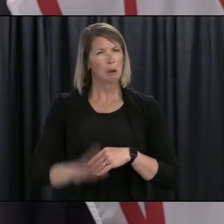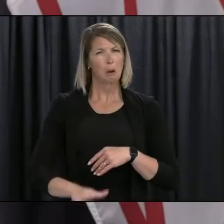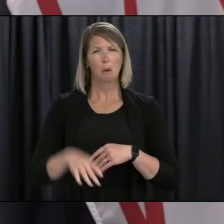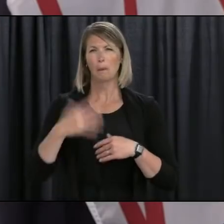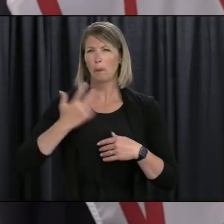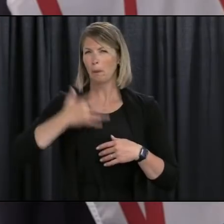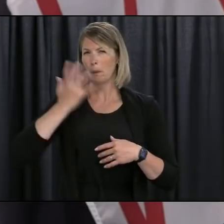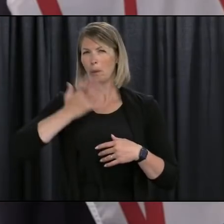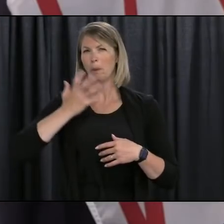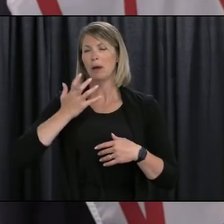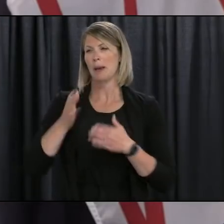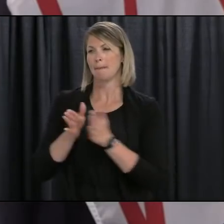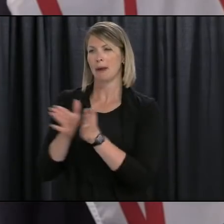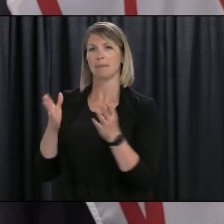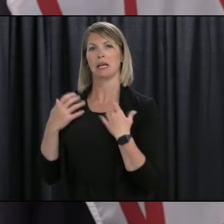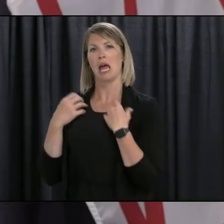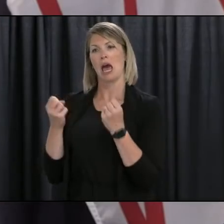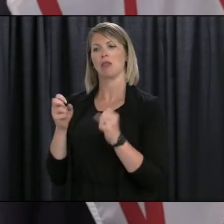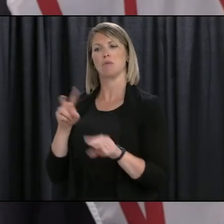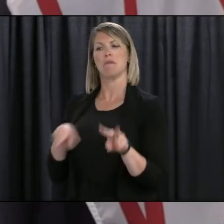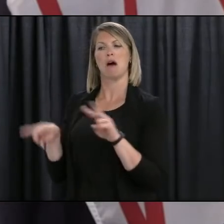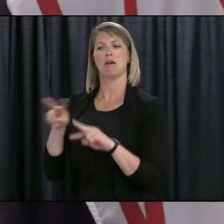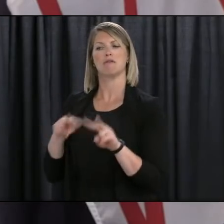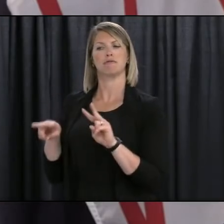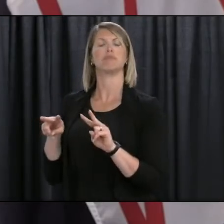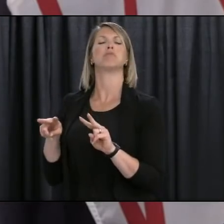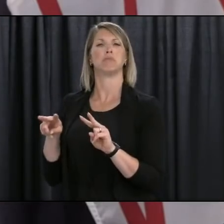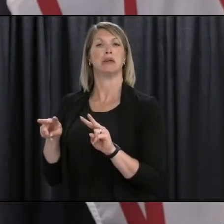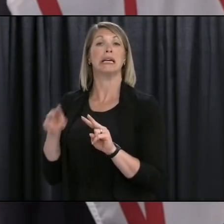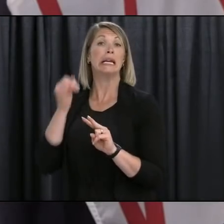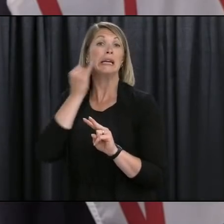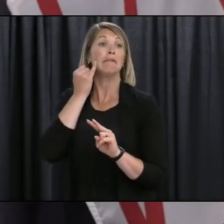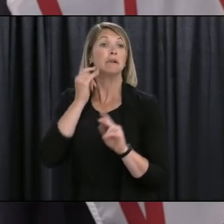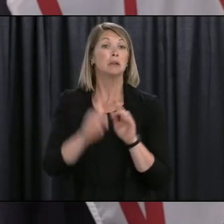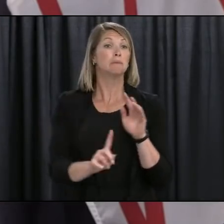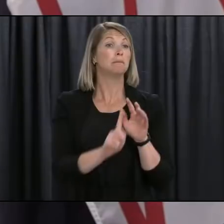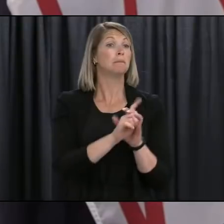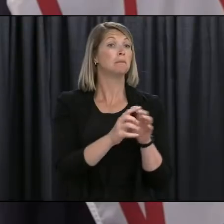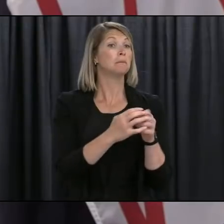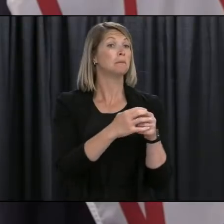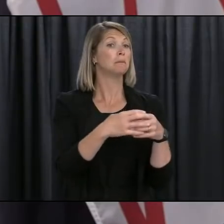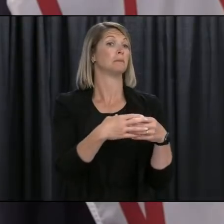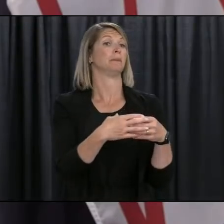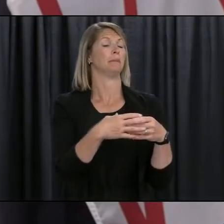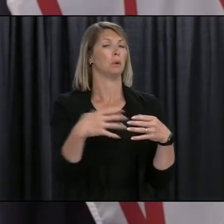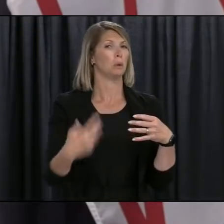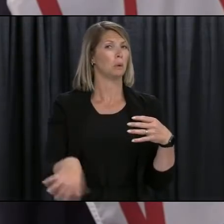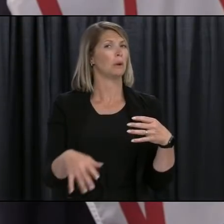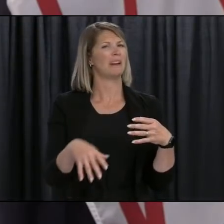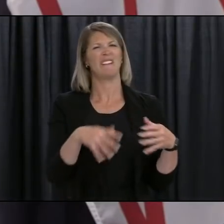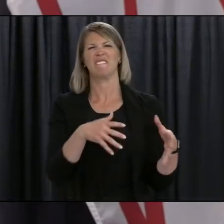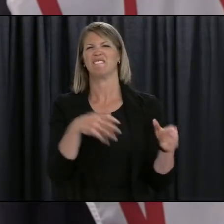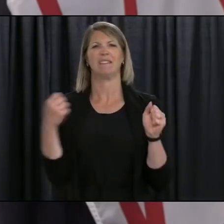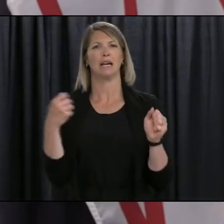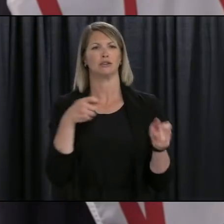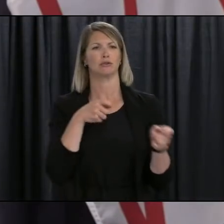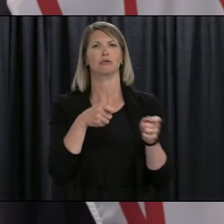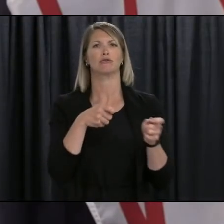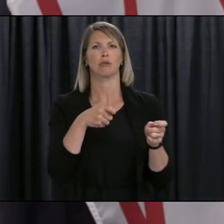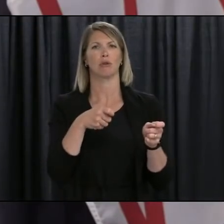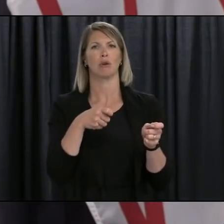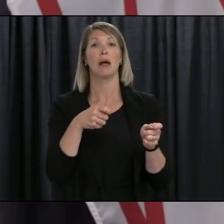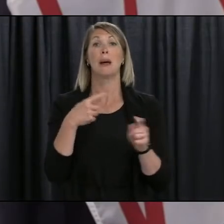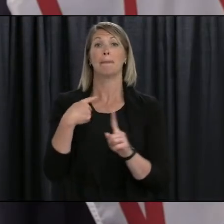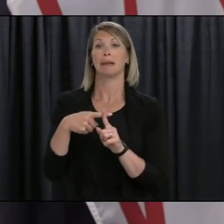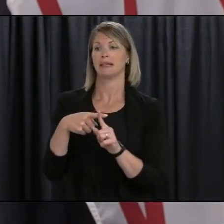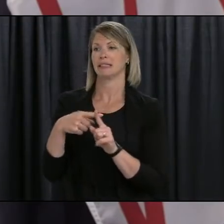what's happening there as well. So I think that we're in a position to quickly respond, giving the alert level system, giving the public health state of emergency that